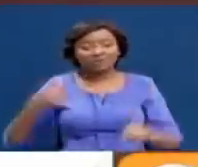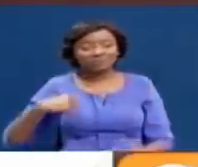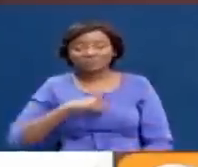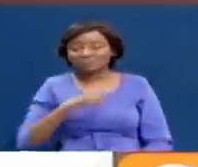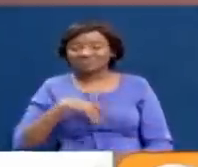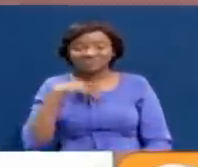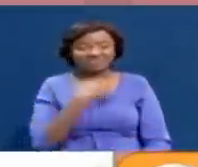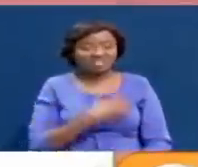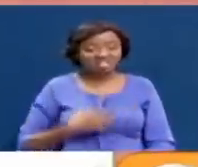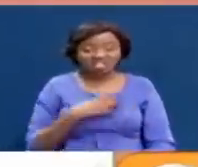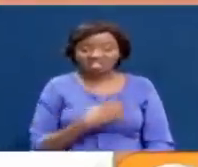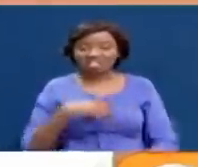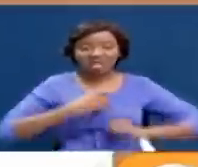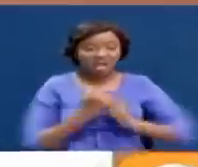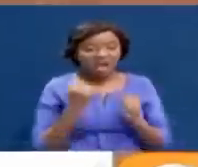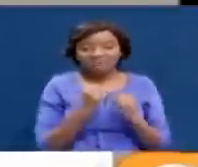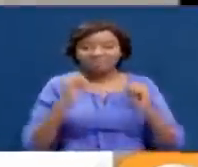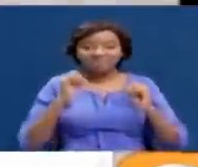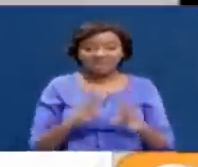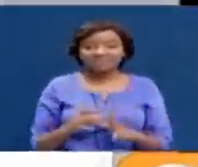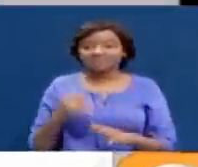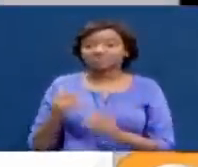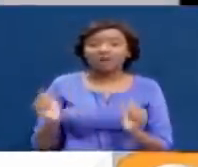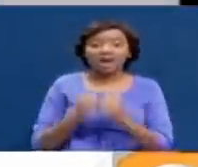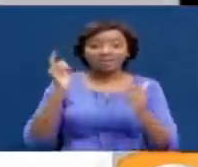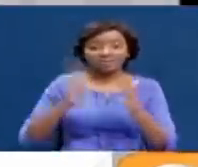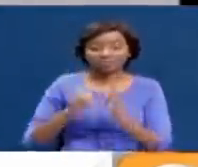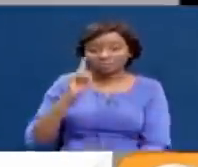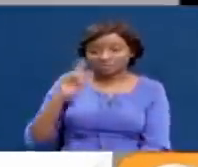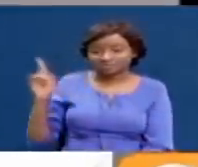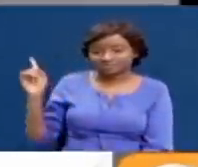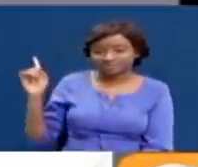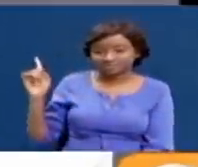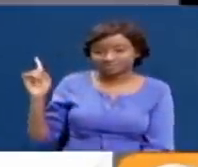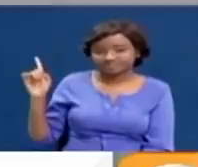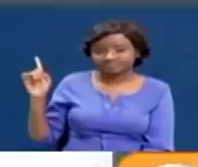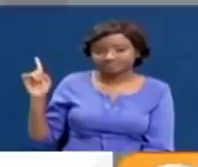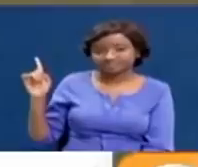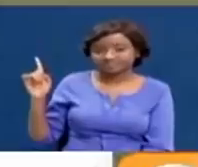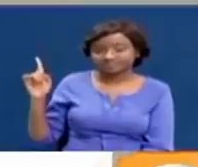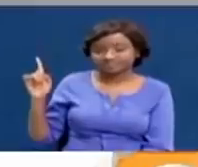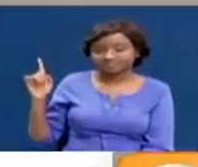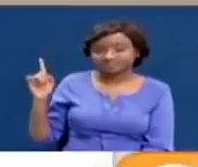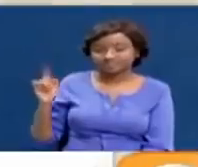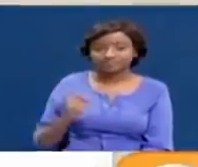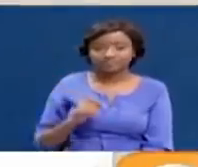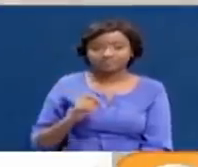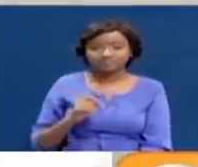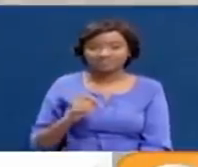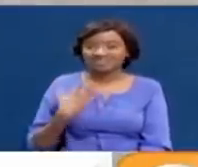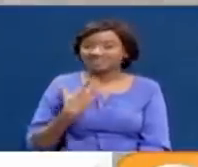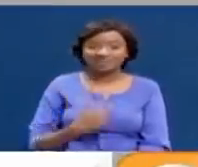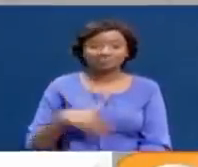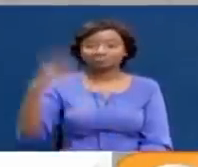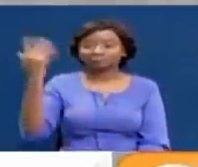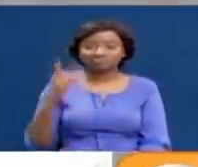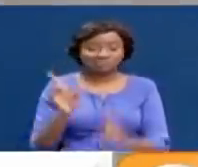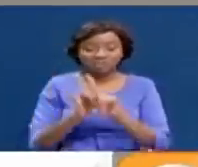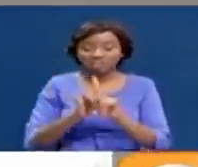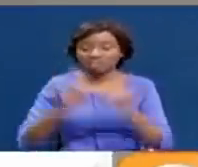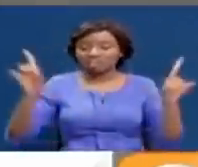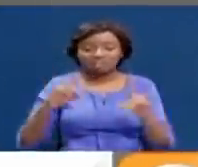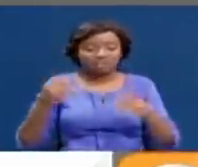jilted. The result was this. Allah Akbar. Mashallah. A brazen disregard of the social